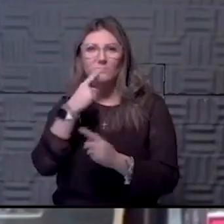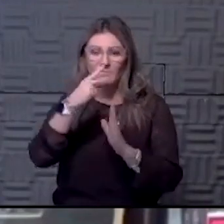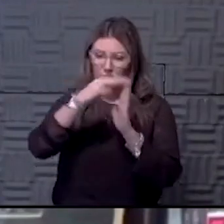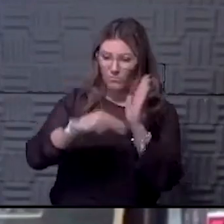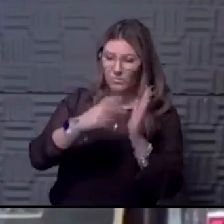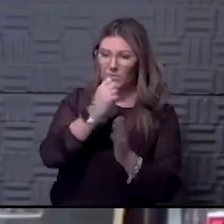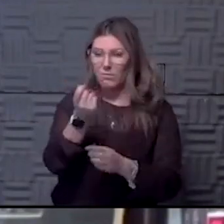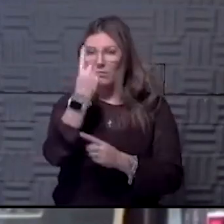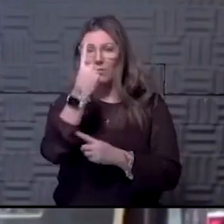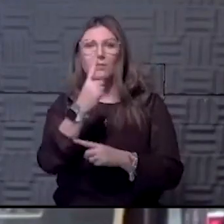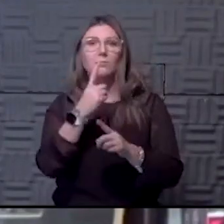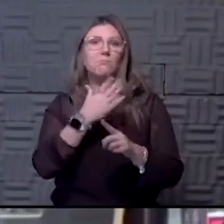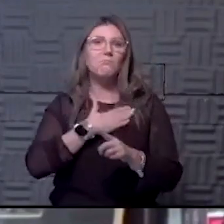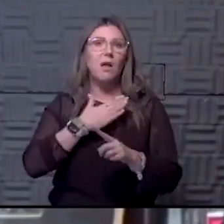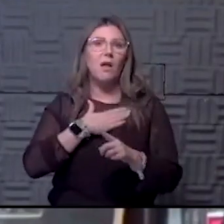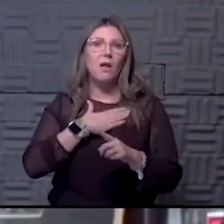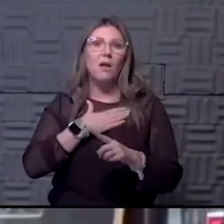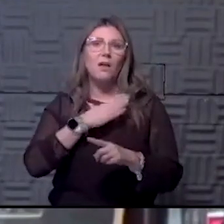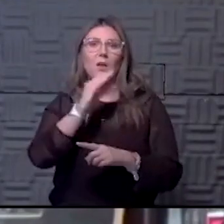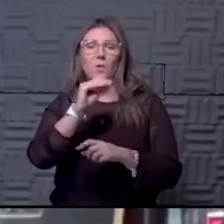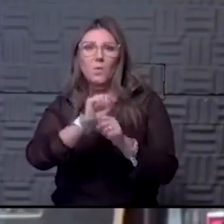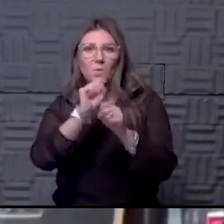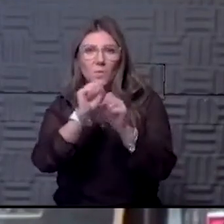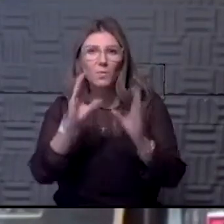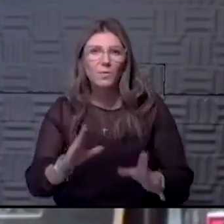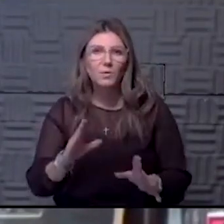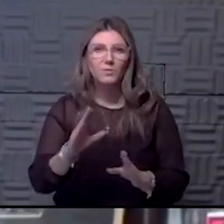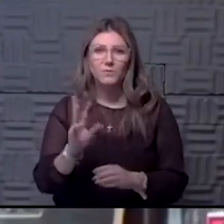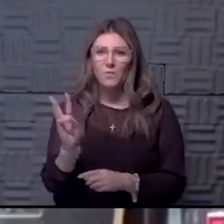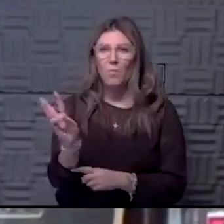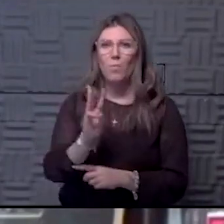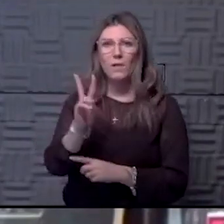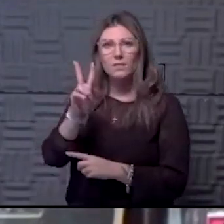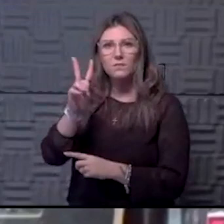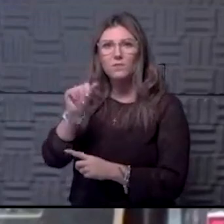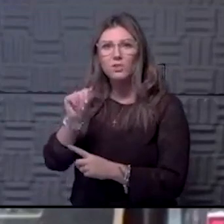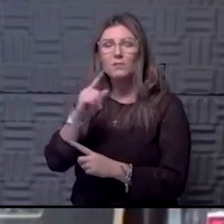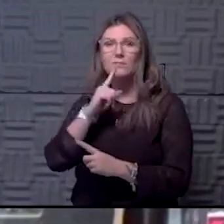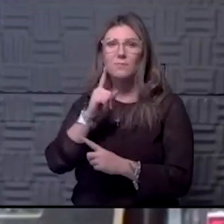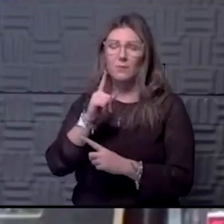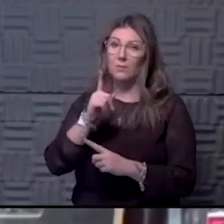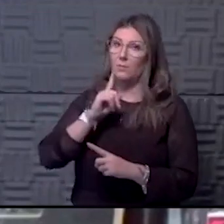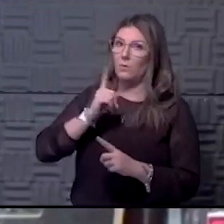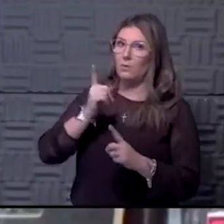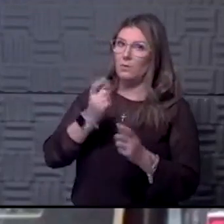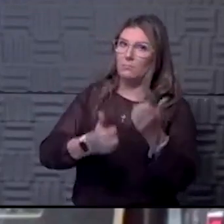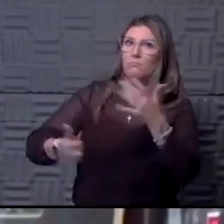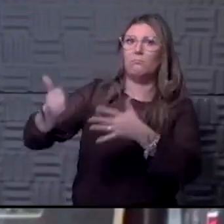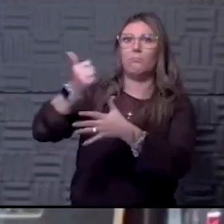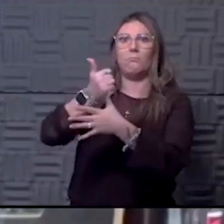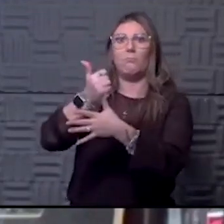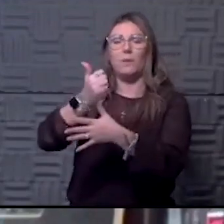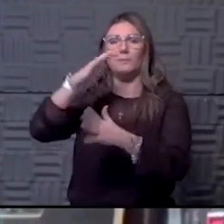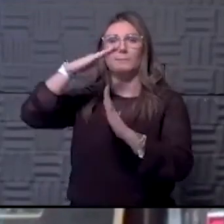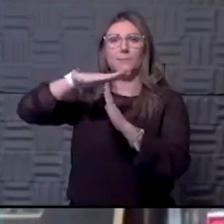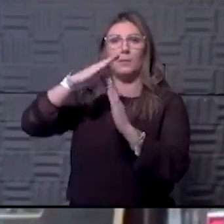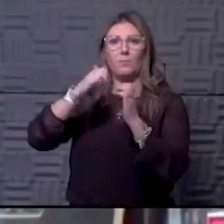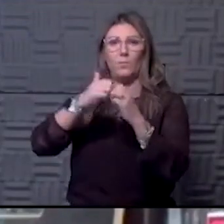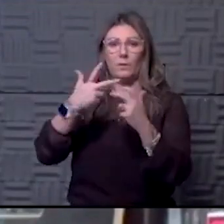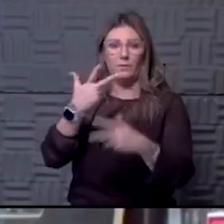with my colleagues from West Virginia, which gets high marks in the vaccine distribution. And it was in part based upon